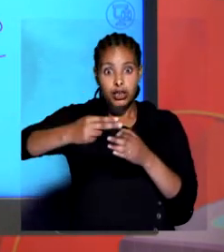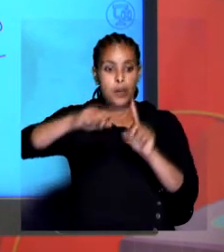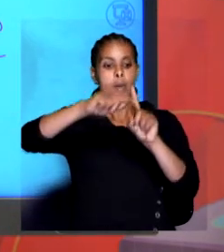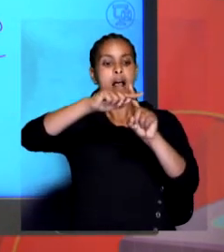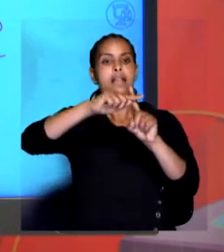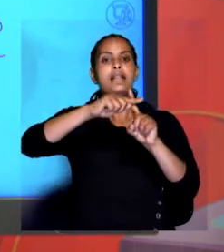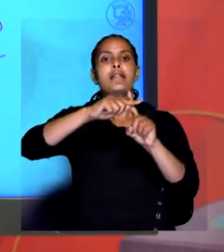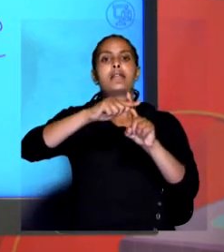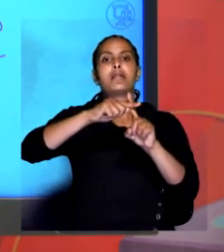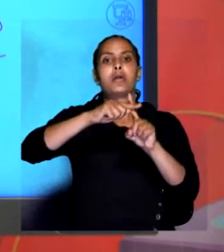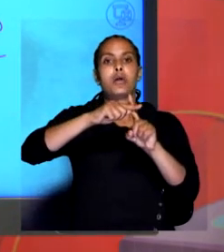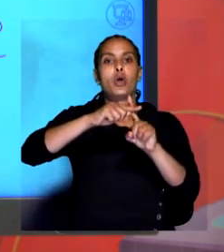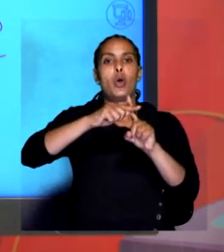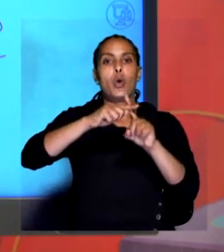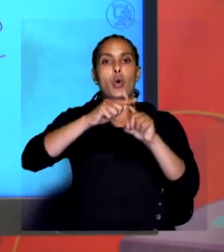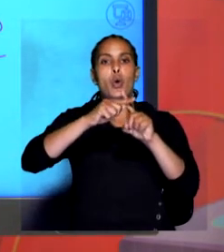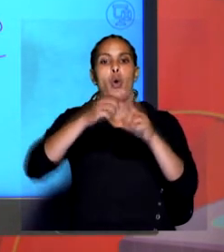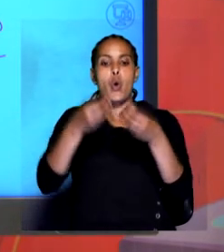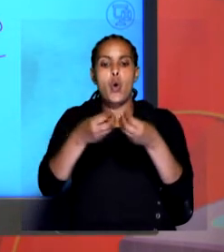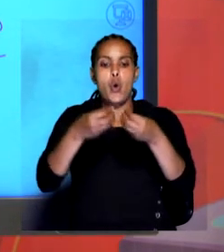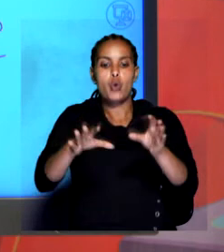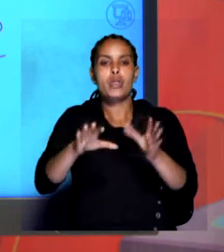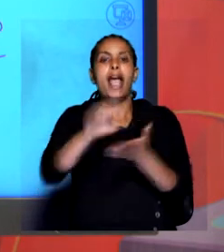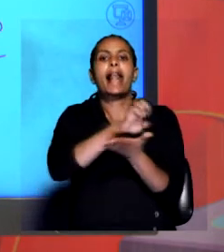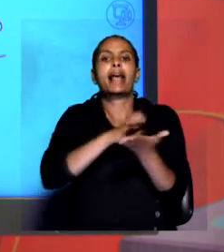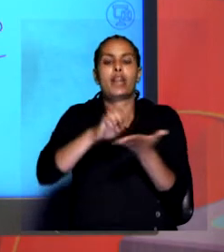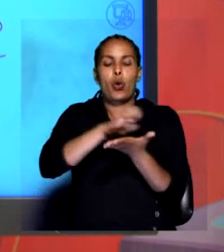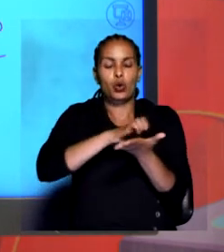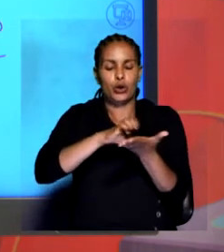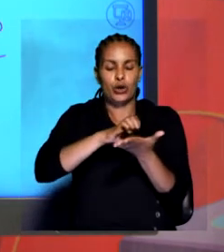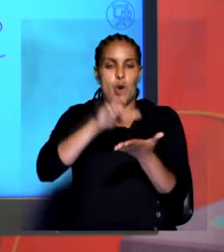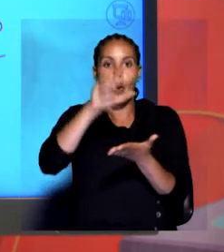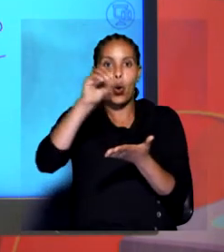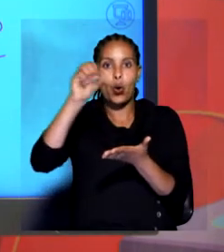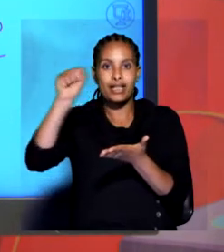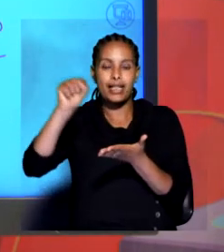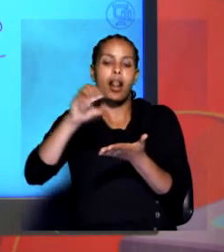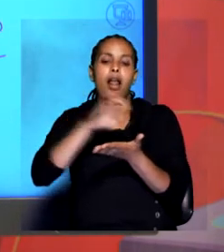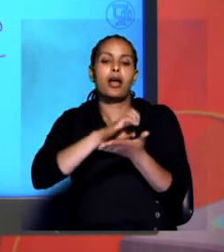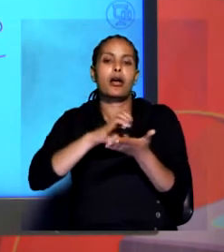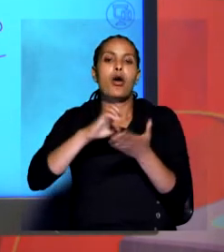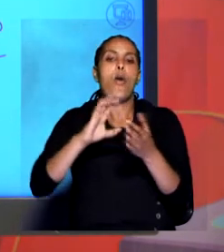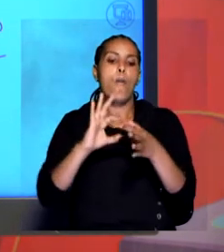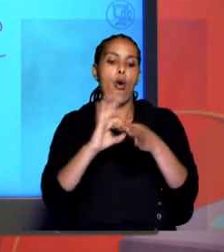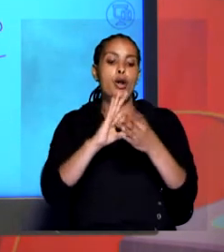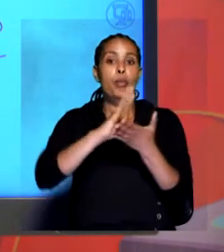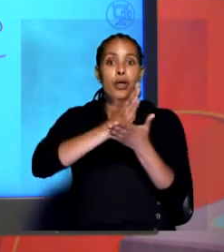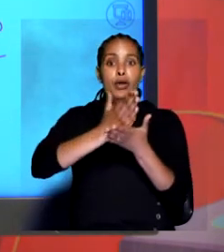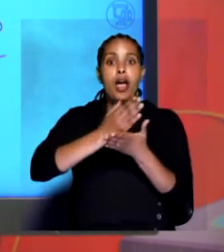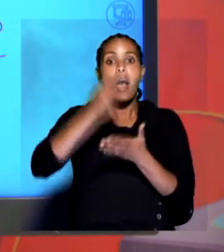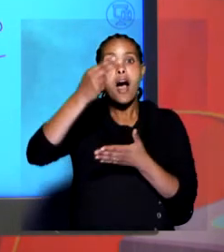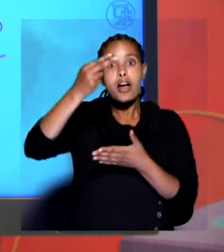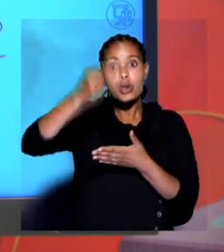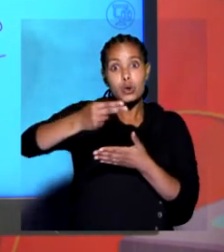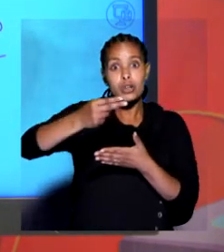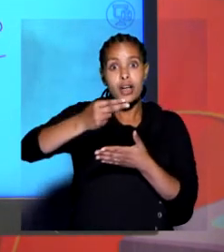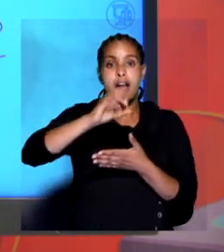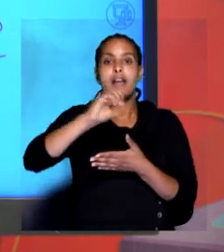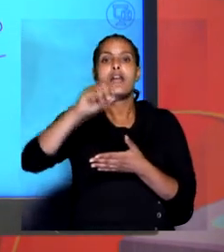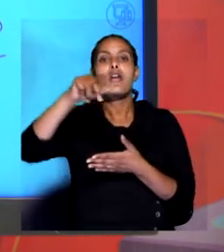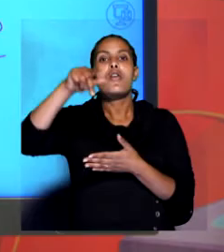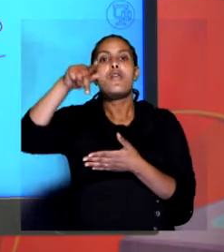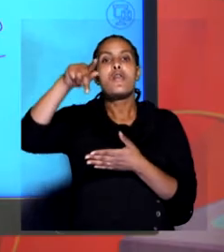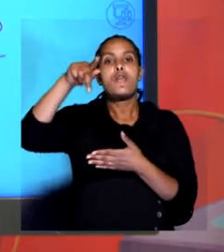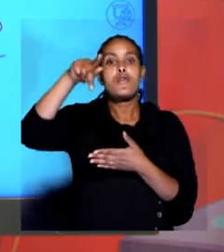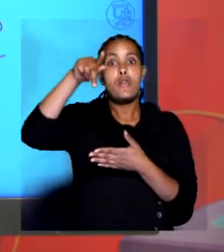hydrogen lose. It is electron. Now, the bond between hydrogen and phosphorus